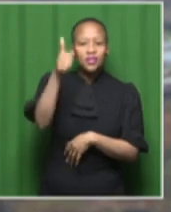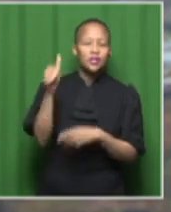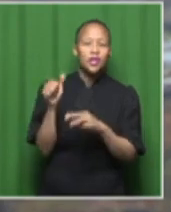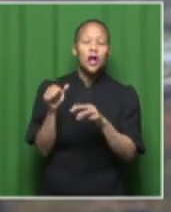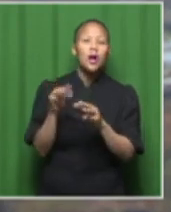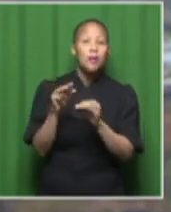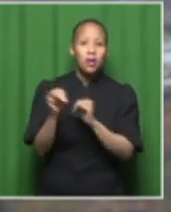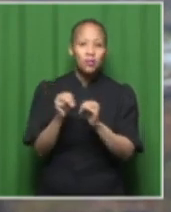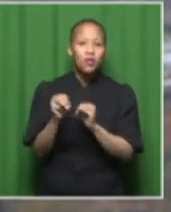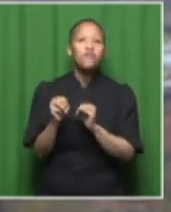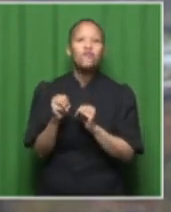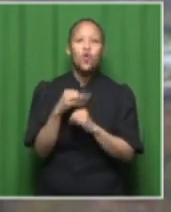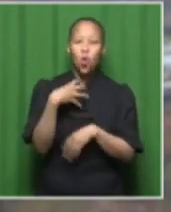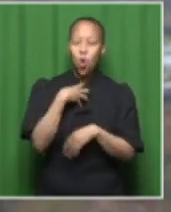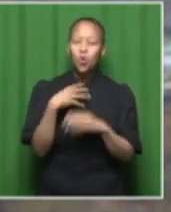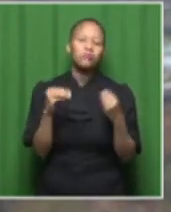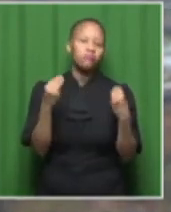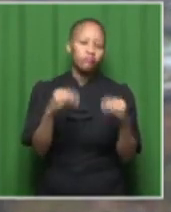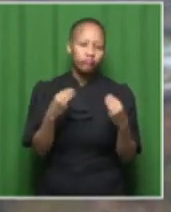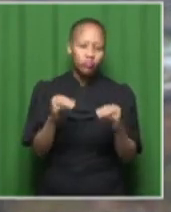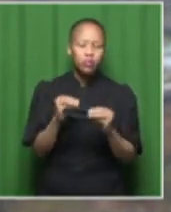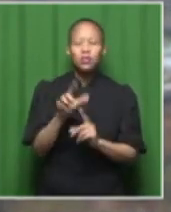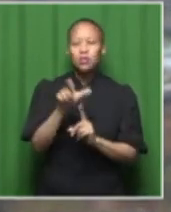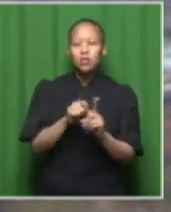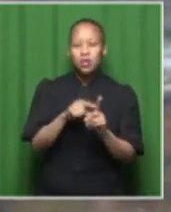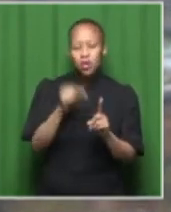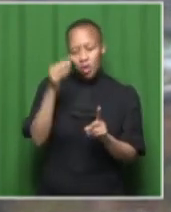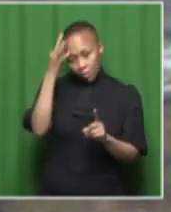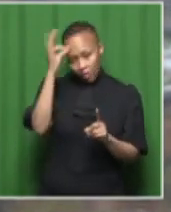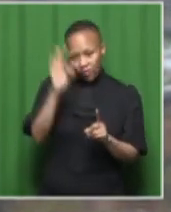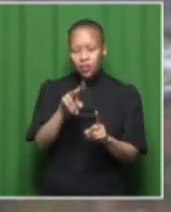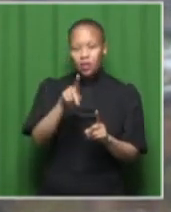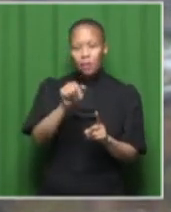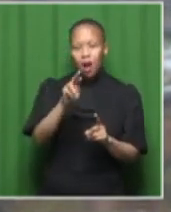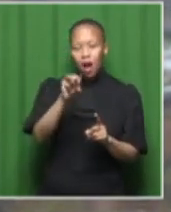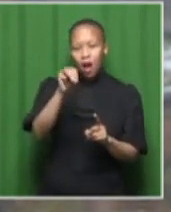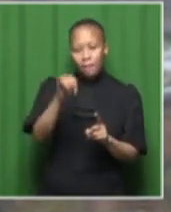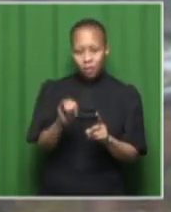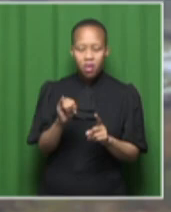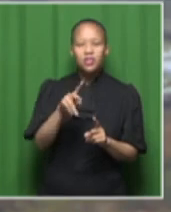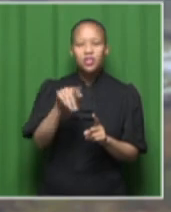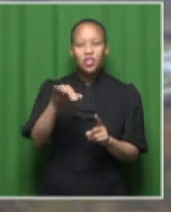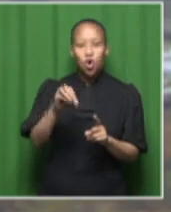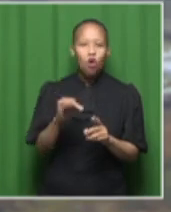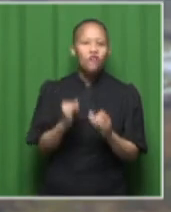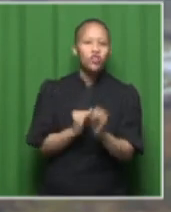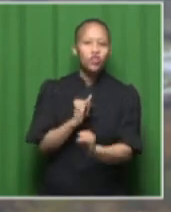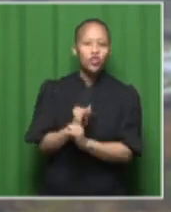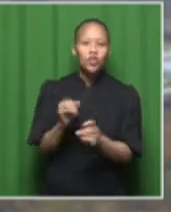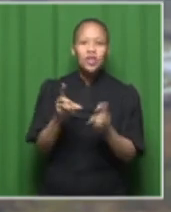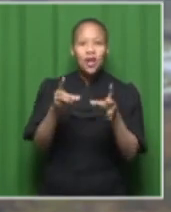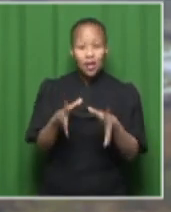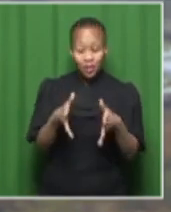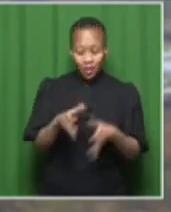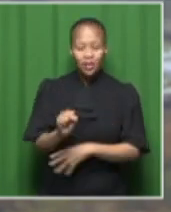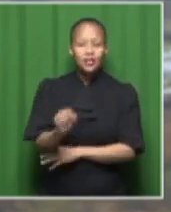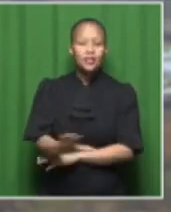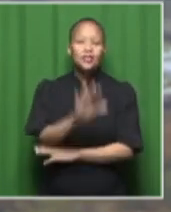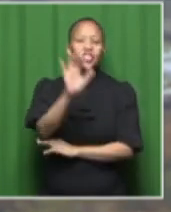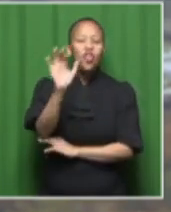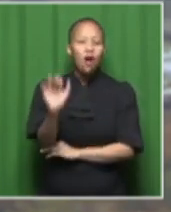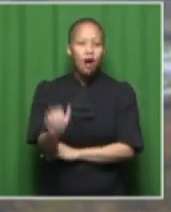state-owned enterprises. Now, that's according to Professor Parmi Natesan, the CEO of the Institute of Directors in South